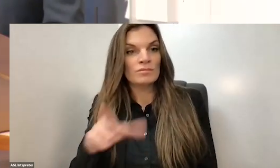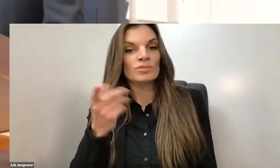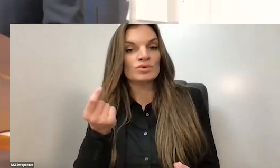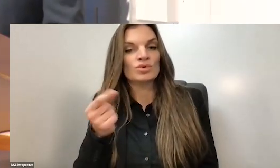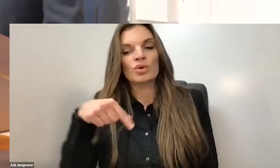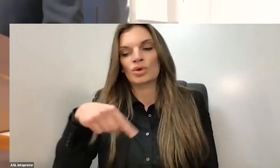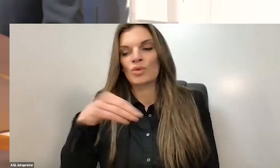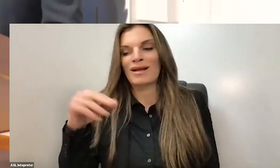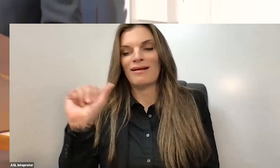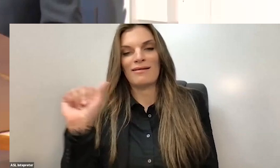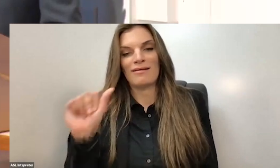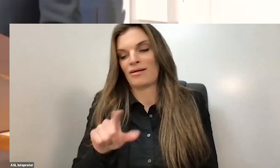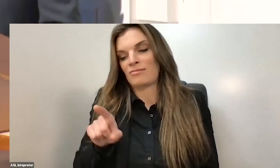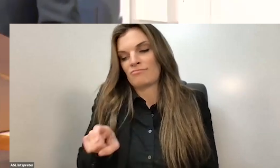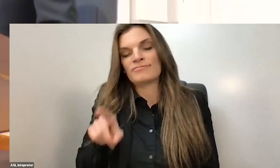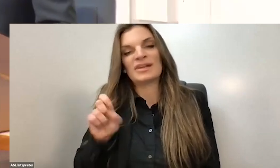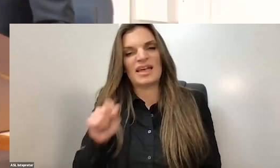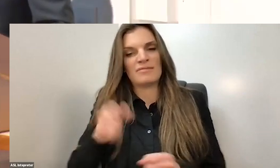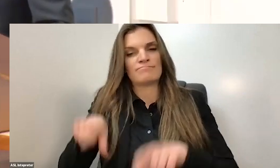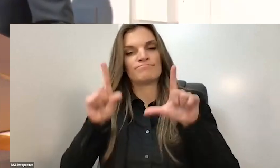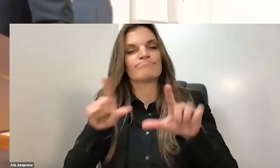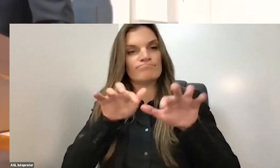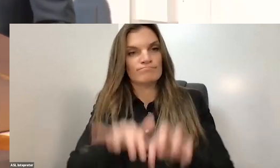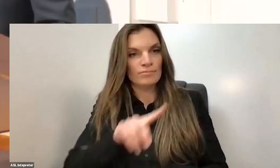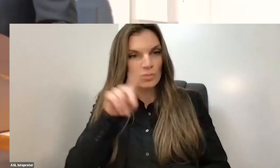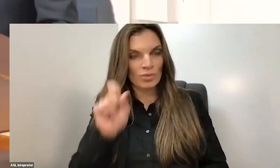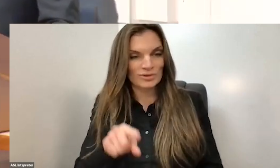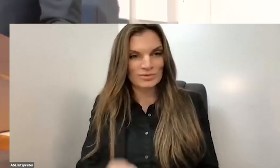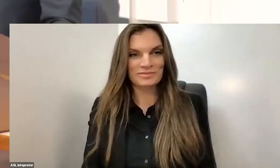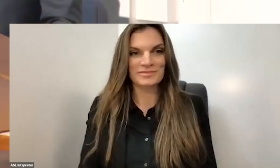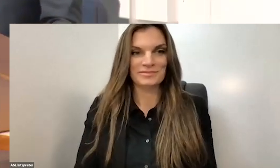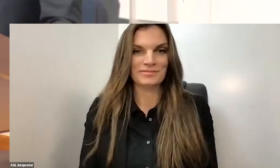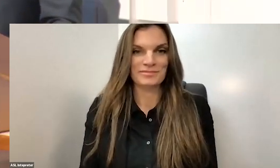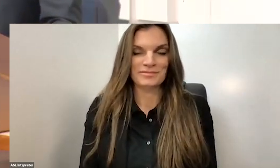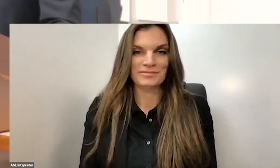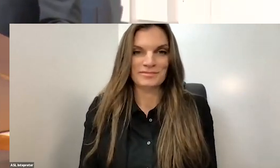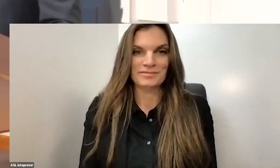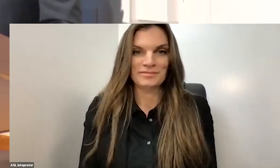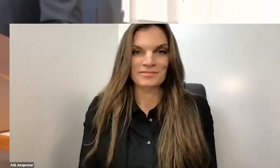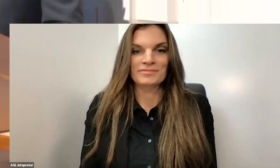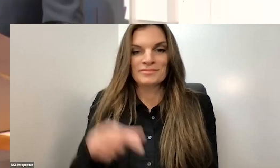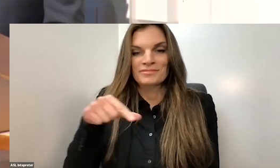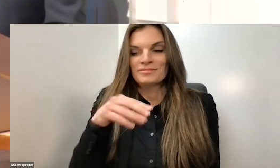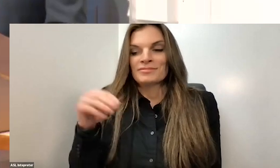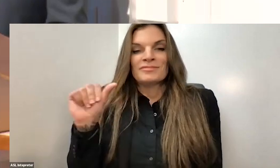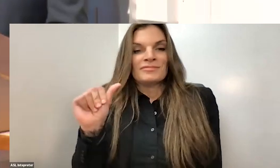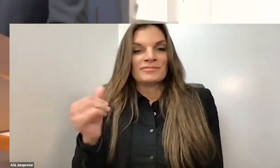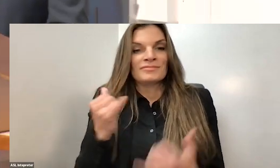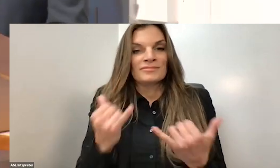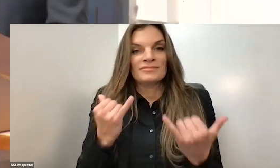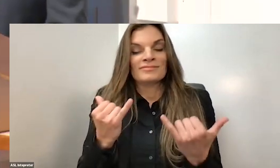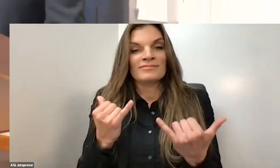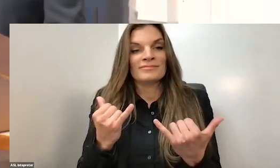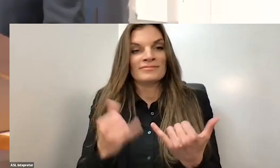the Q&A feature at the bottom of the screen, I think is where you'll find it. For our Q&A today, in the back of the